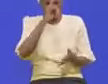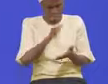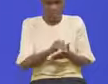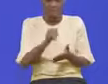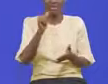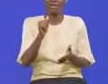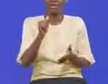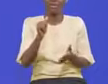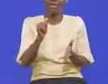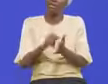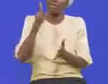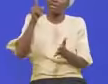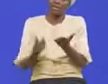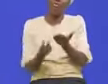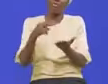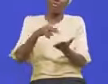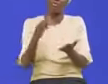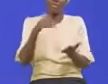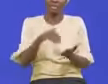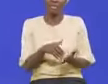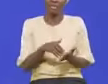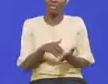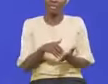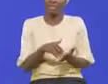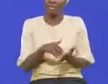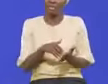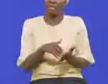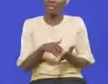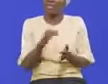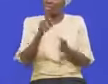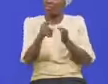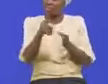Mexɔ se. Ega fɔ ɖe tsitre.